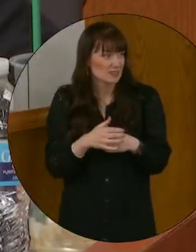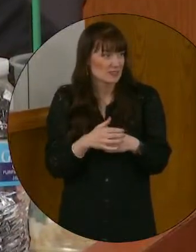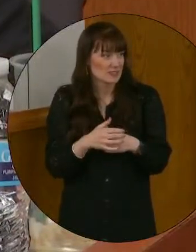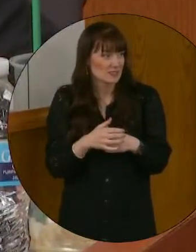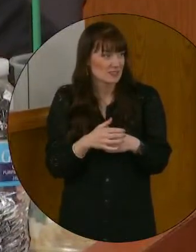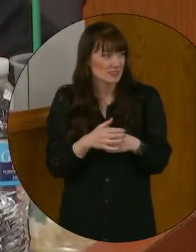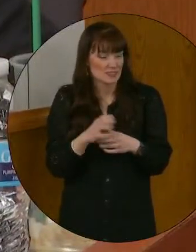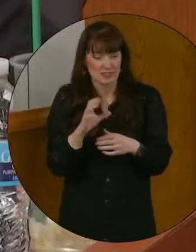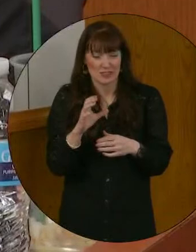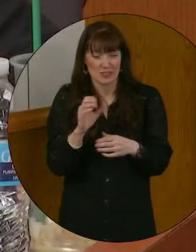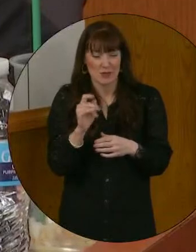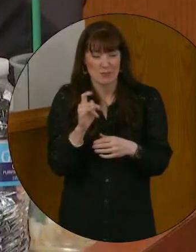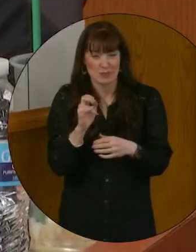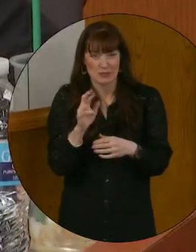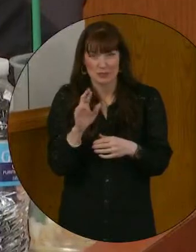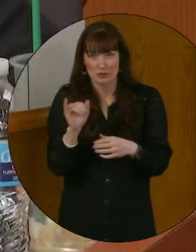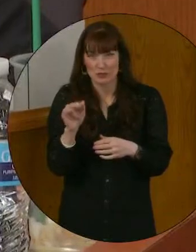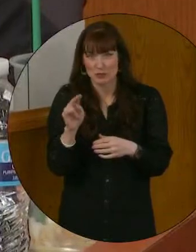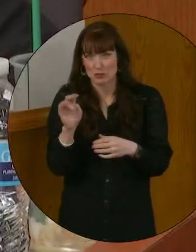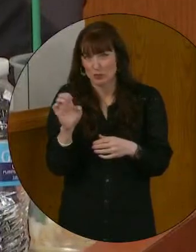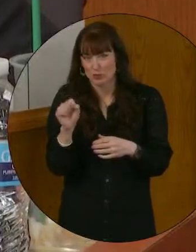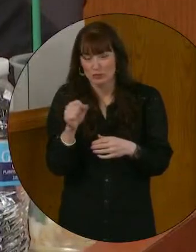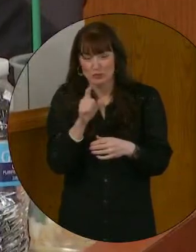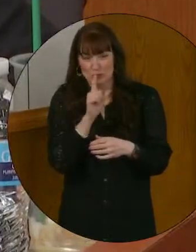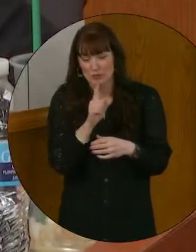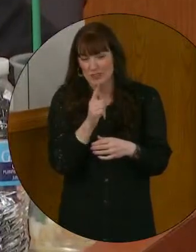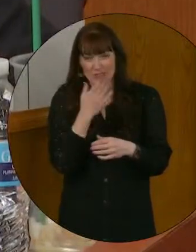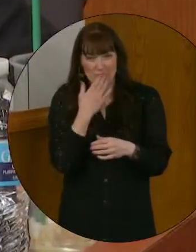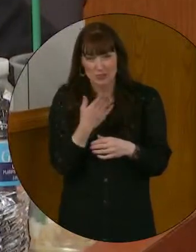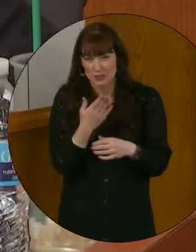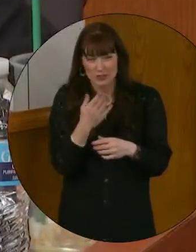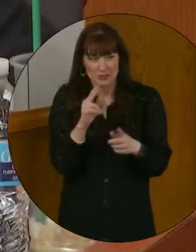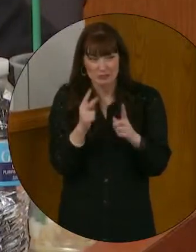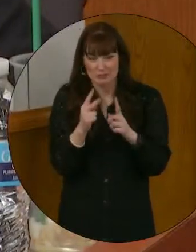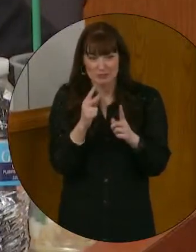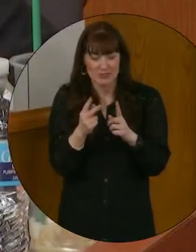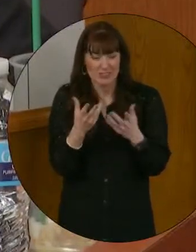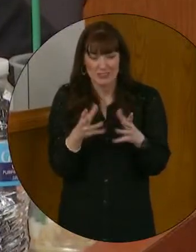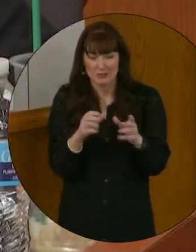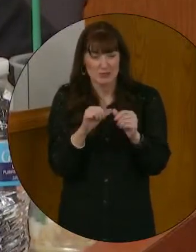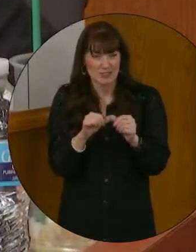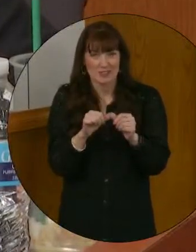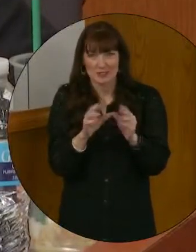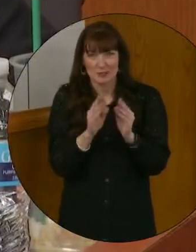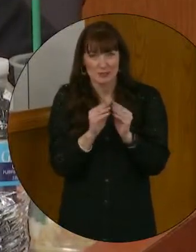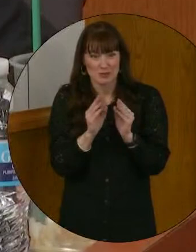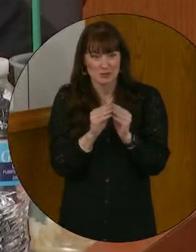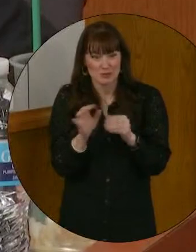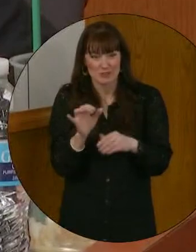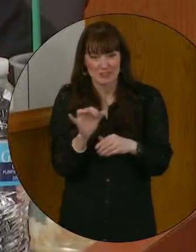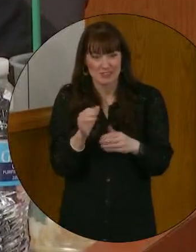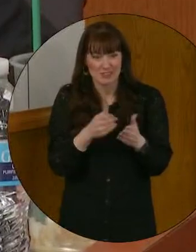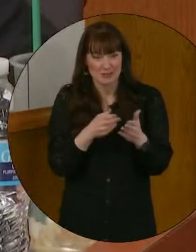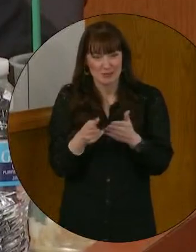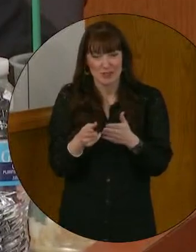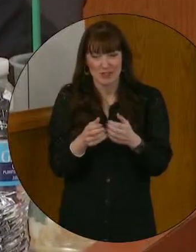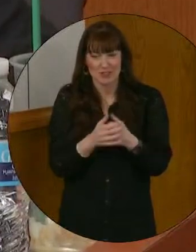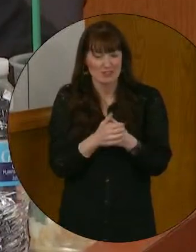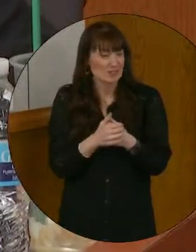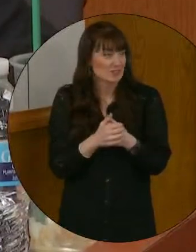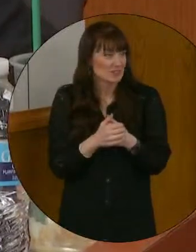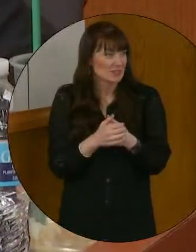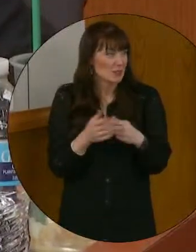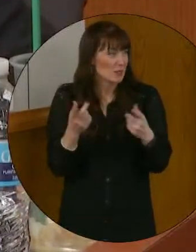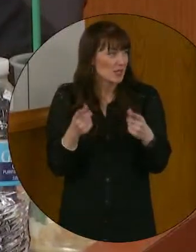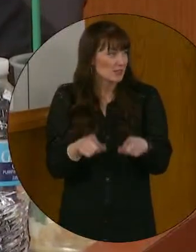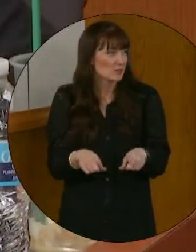Commissioner Jones has a really good insight on this, and I don't feel like he actually wants to keep going with these meetings, to be honest with you. But I agree